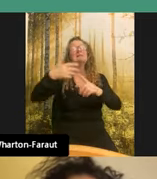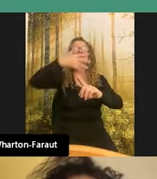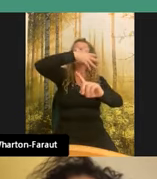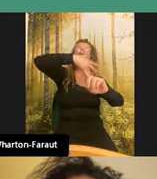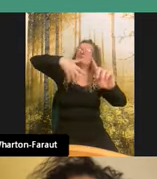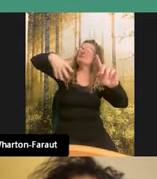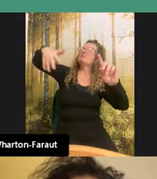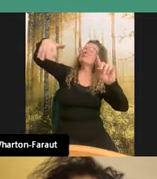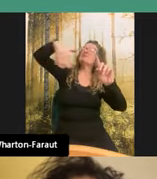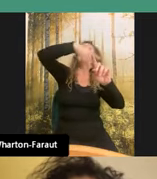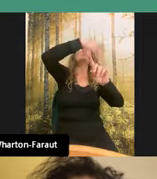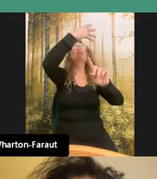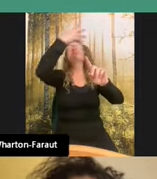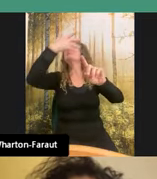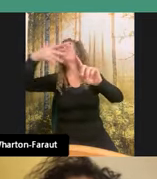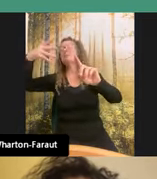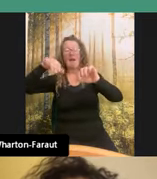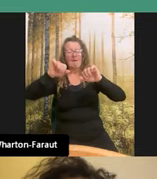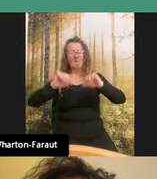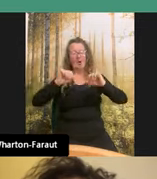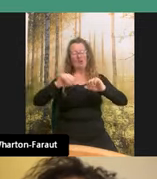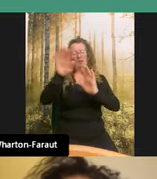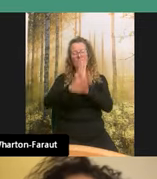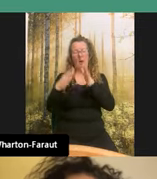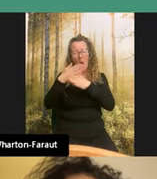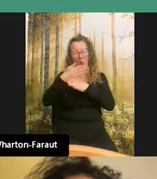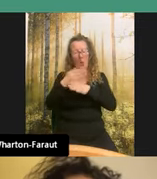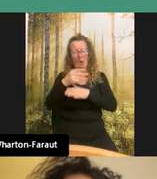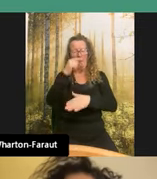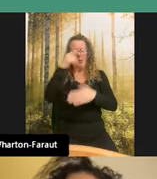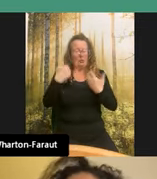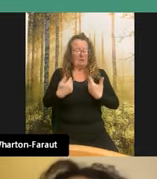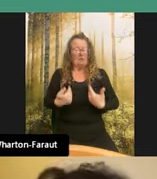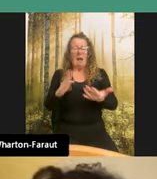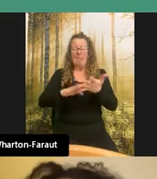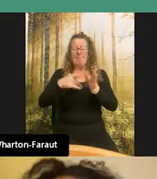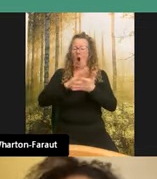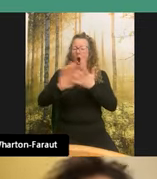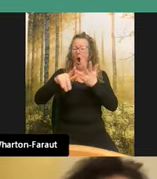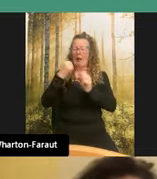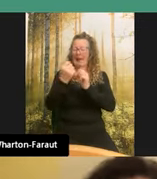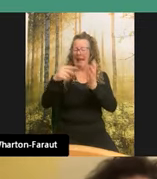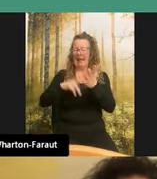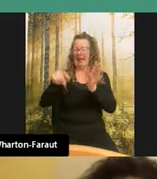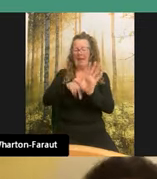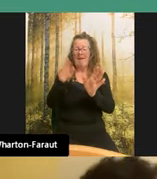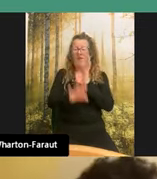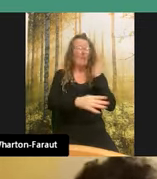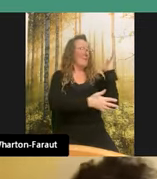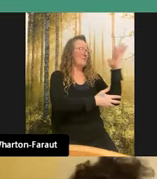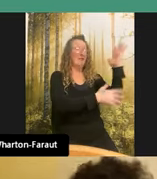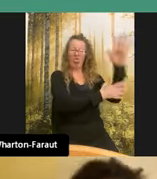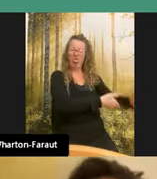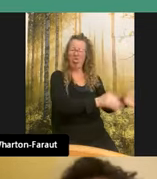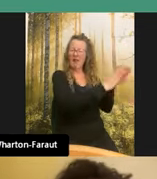So maybe if we could just click on through there. So this is the next room. So this is the military